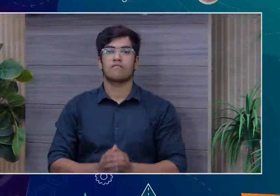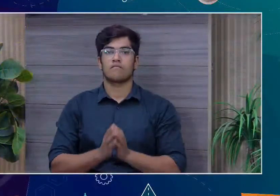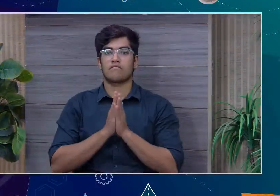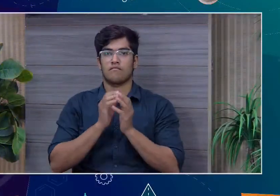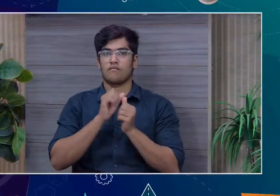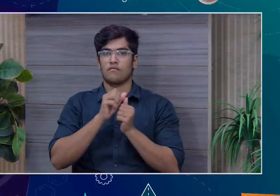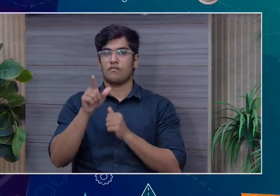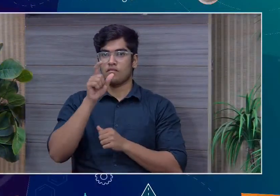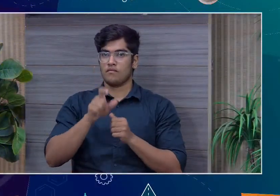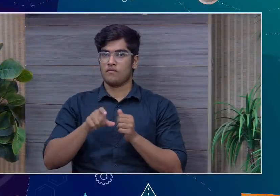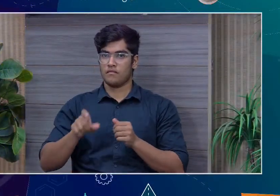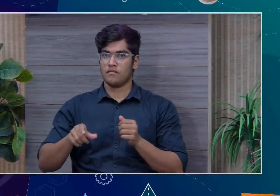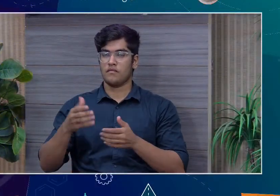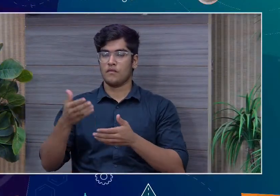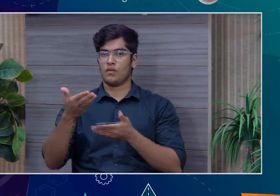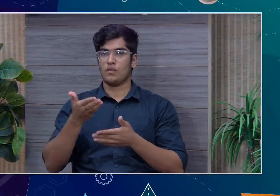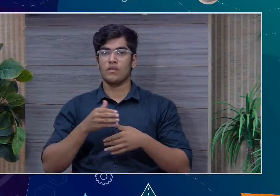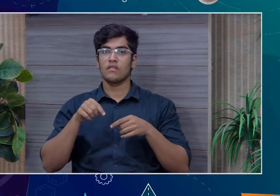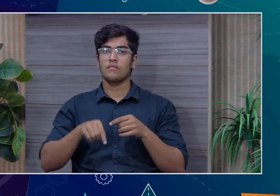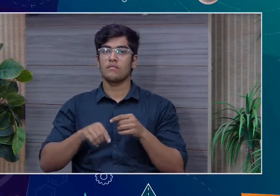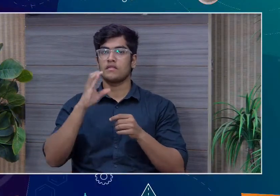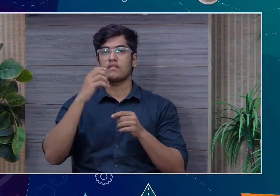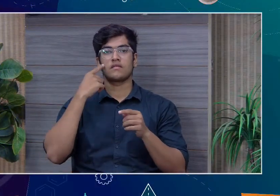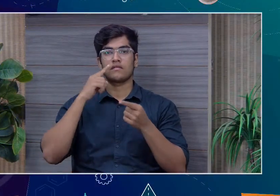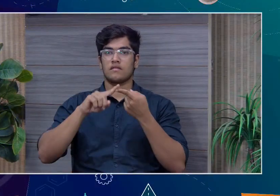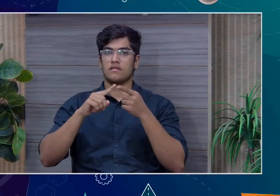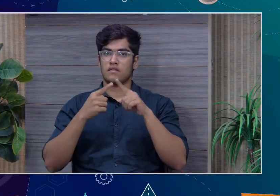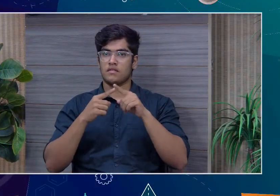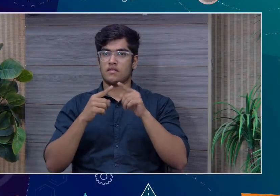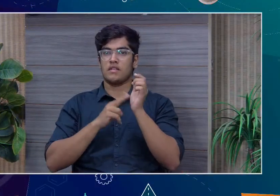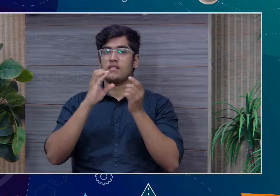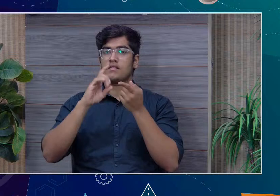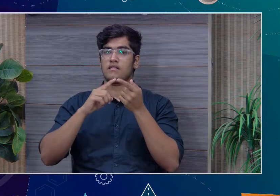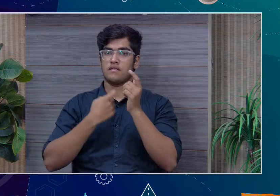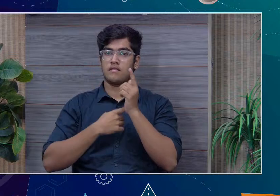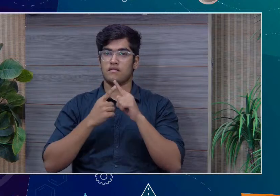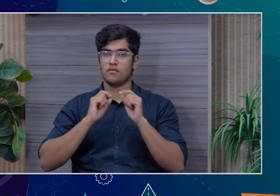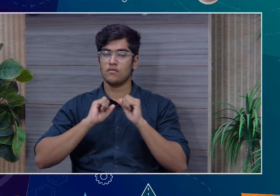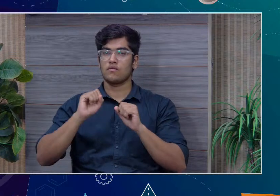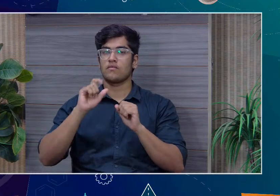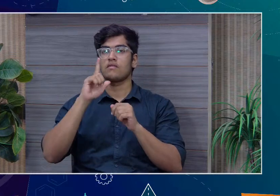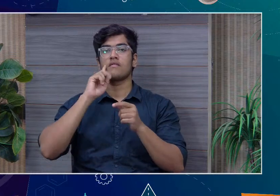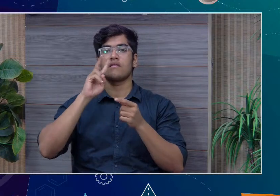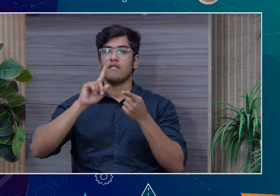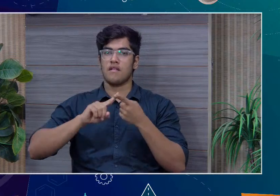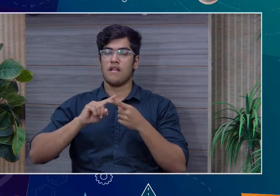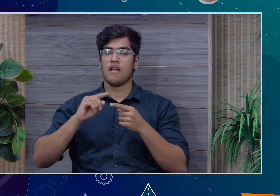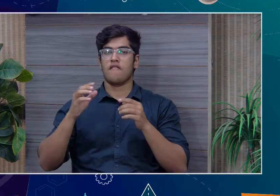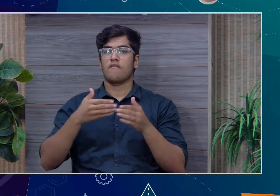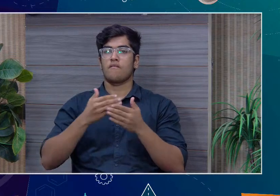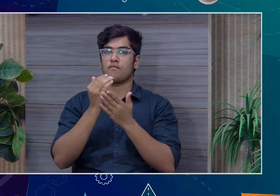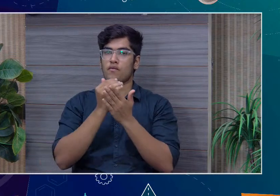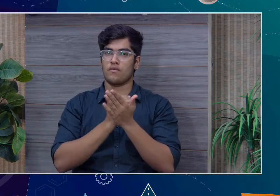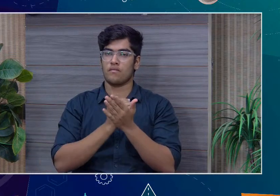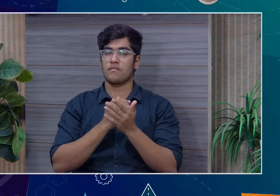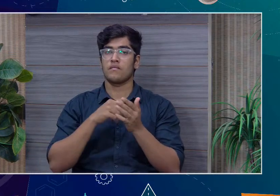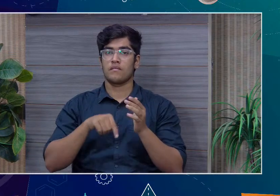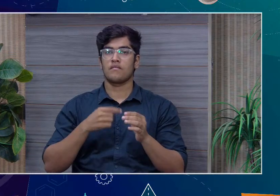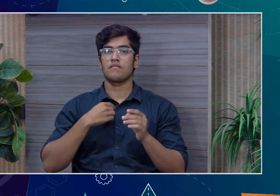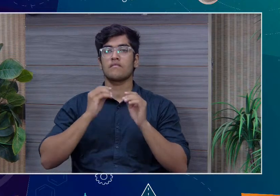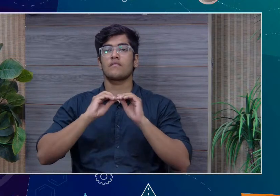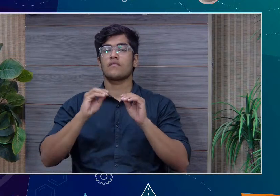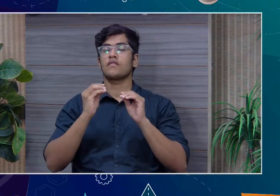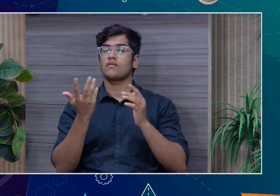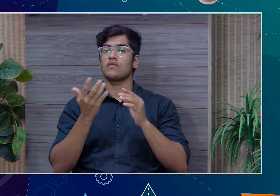Namaskar, hello and a very warm welcome to CIET NCERT's special live phone-in interactive program. This is for teaching